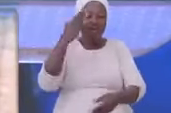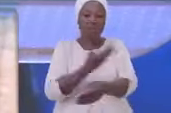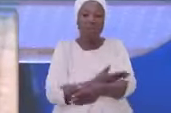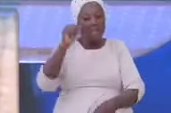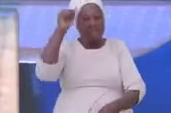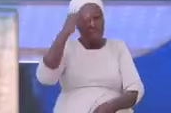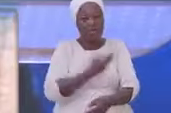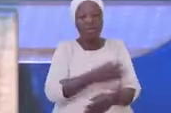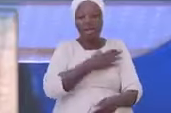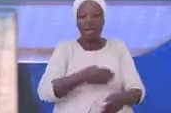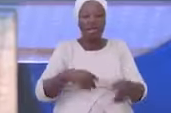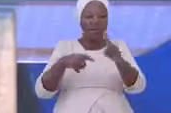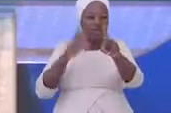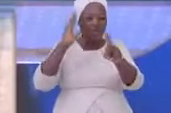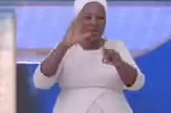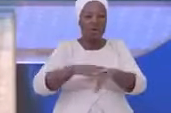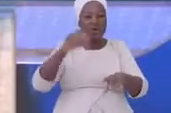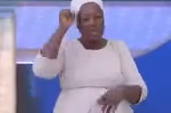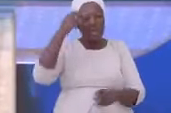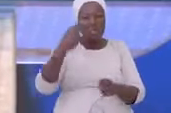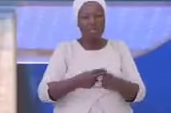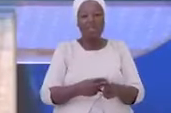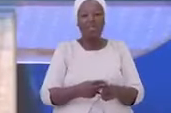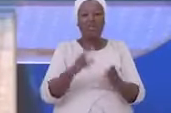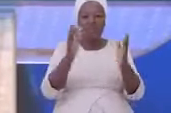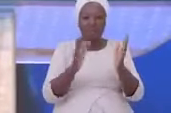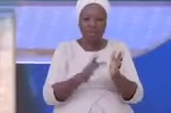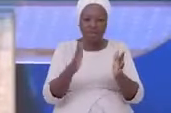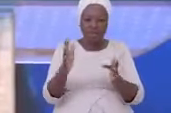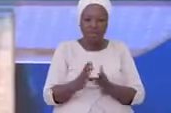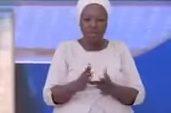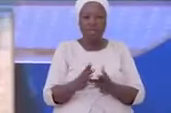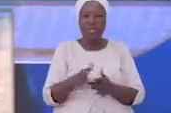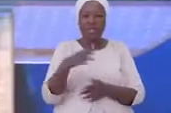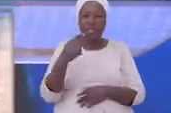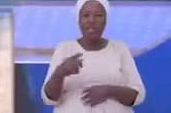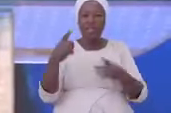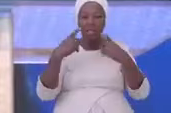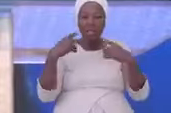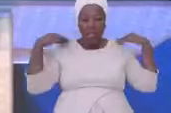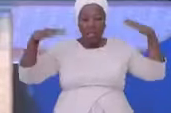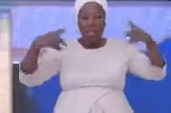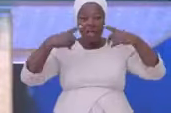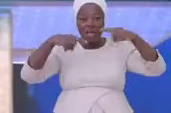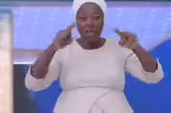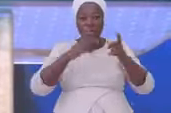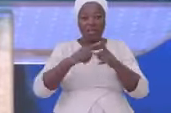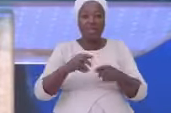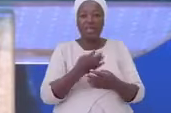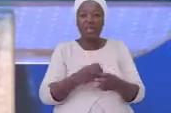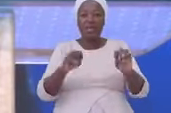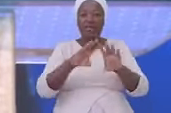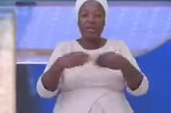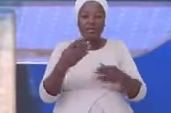name Jesus. The angel announced, and the angel even gave the name, and he said,